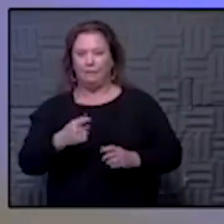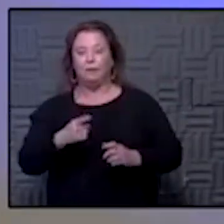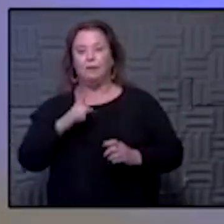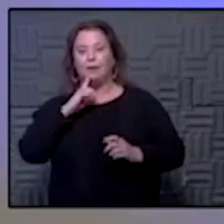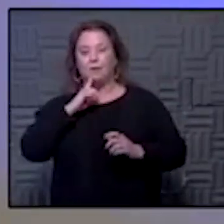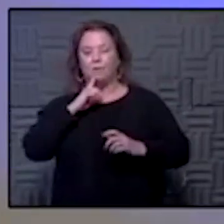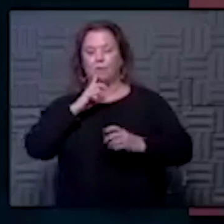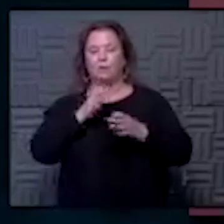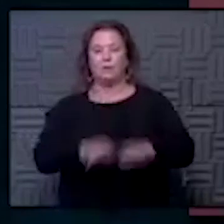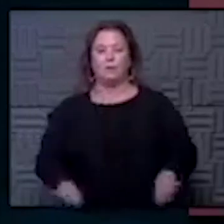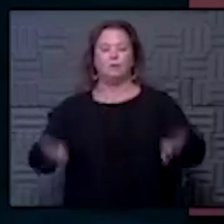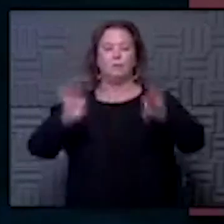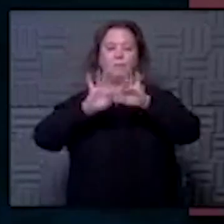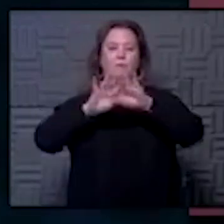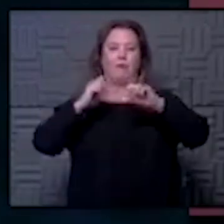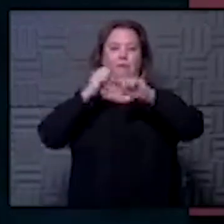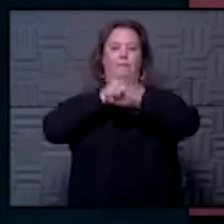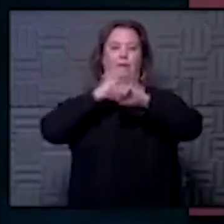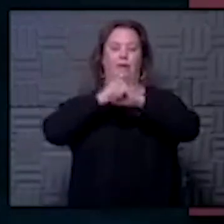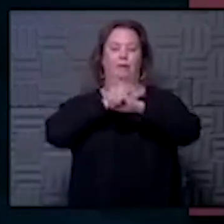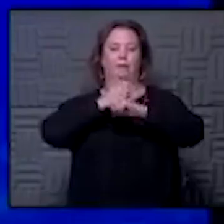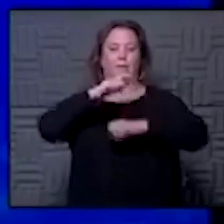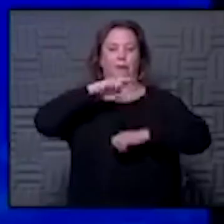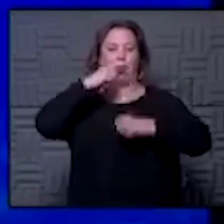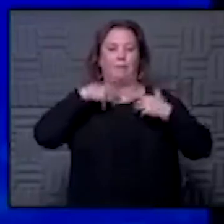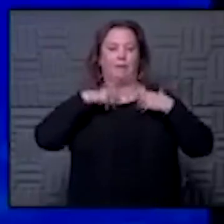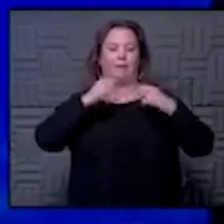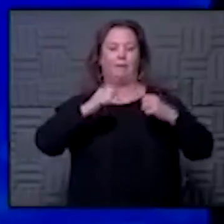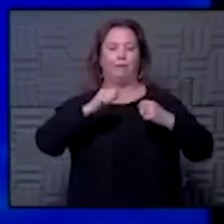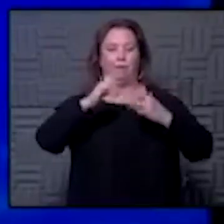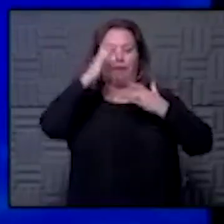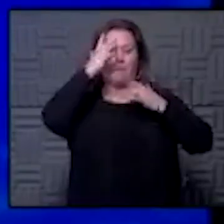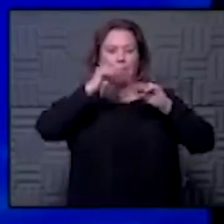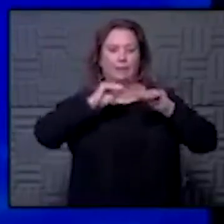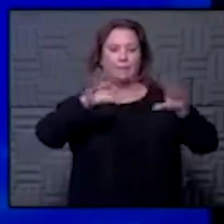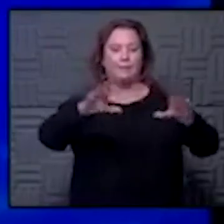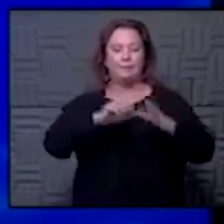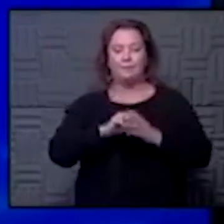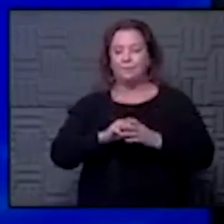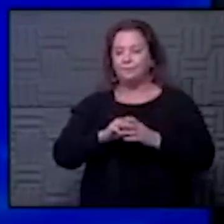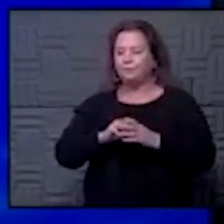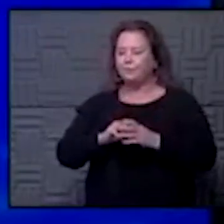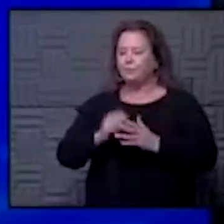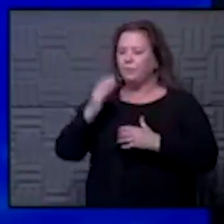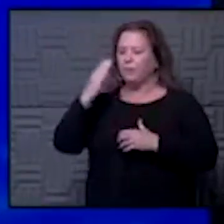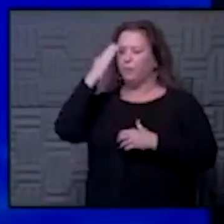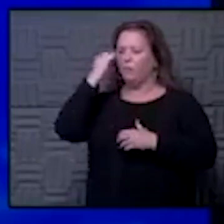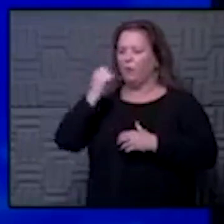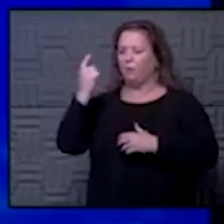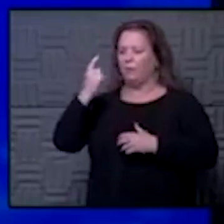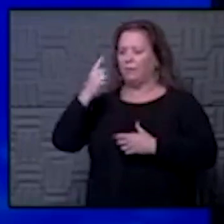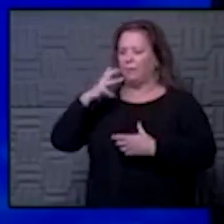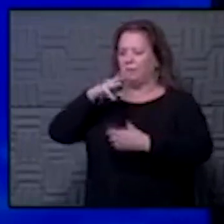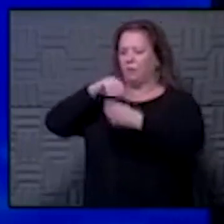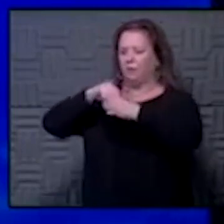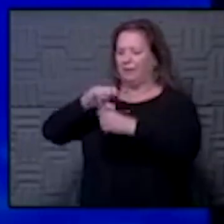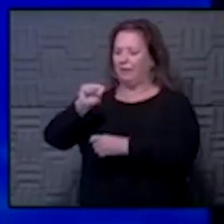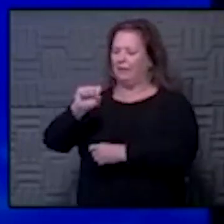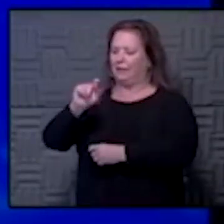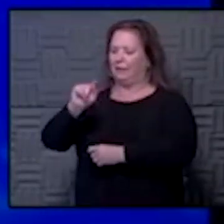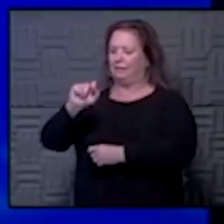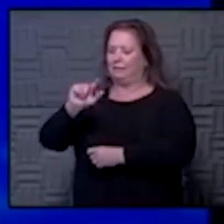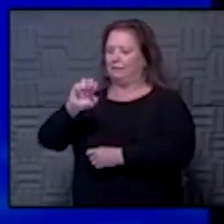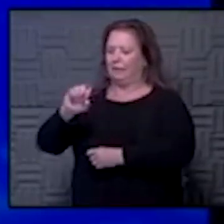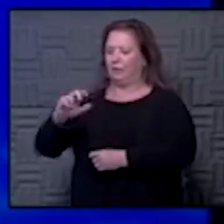health pandemic. You bet. Jill? Stephen wants to know, why would someone participate in stage 3 trials and